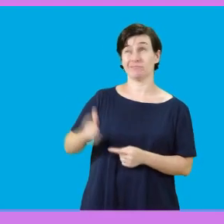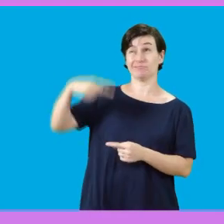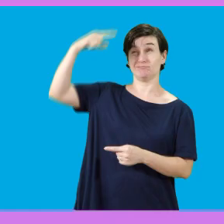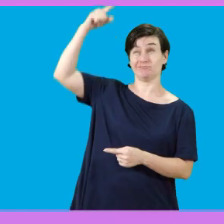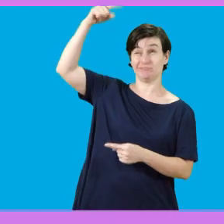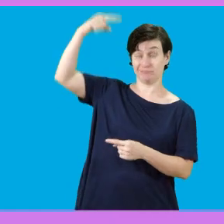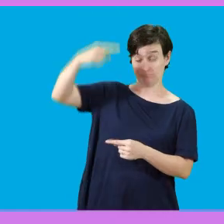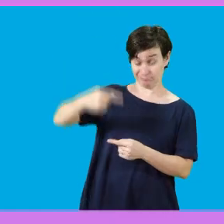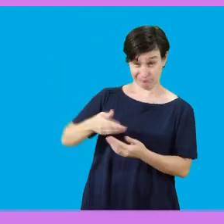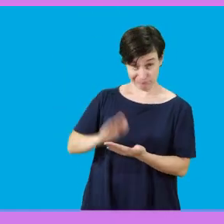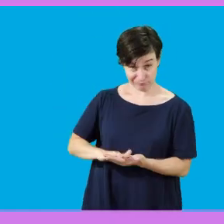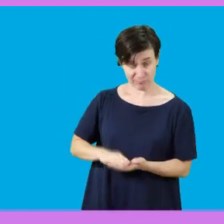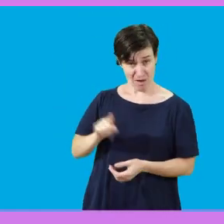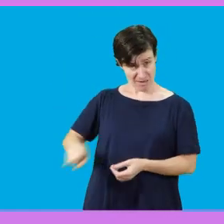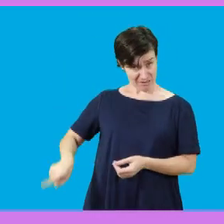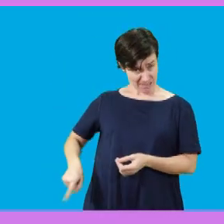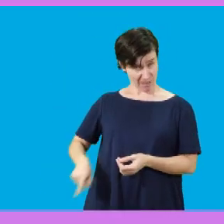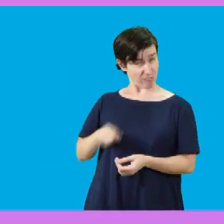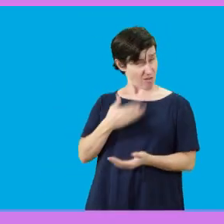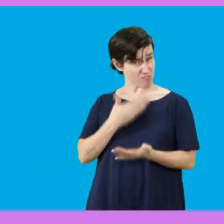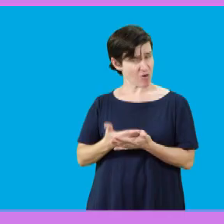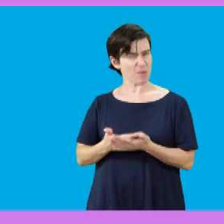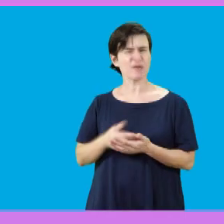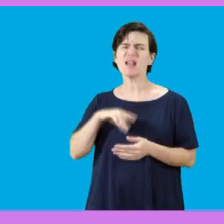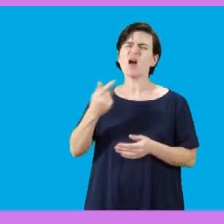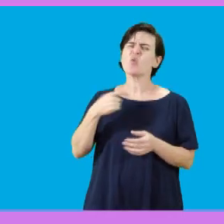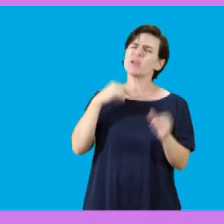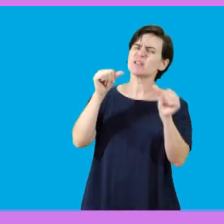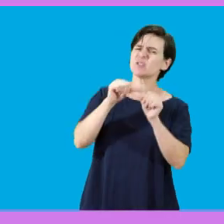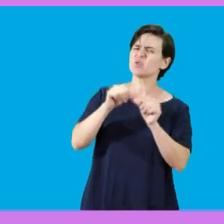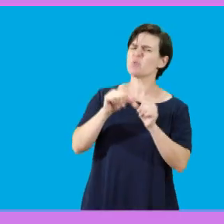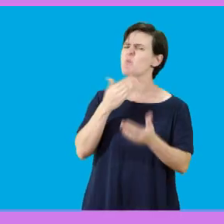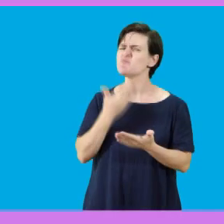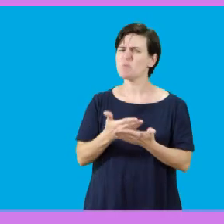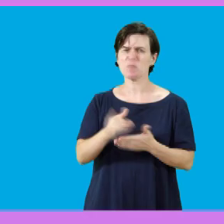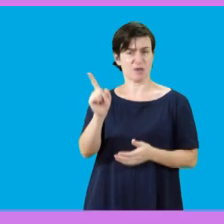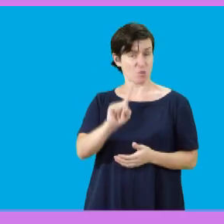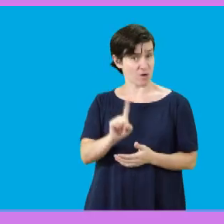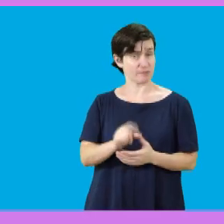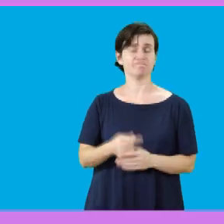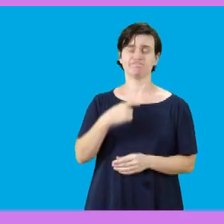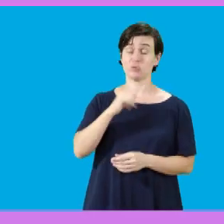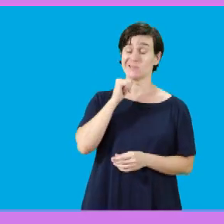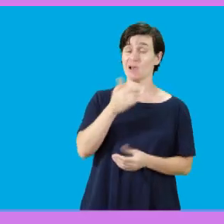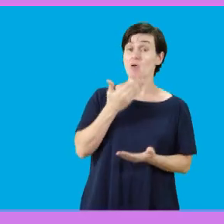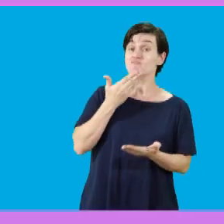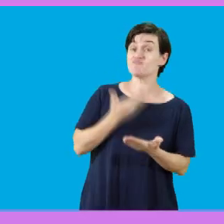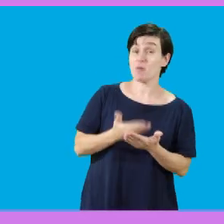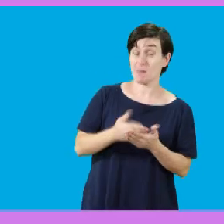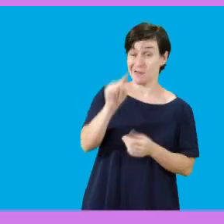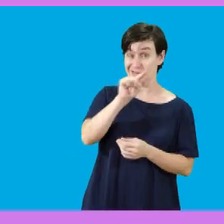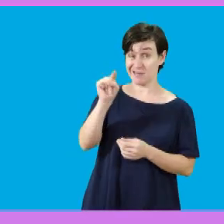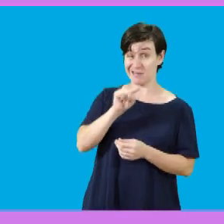getting a tail? So now we are looking at the probability of getting a tail. So what do we do? How do we calculate, how do we determine probability? We